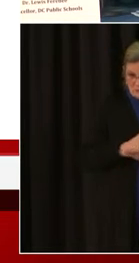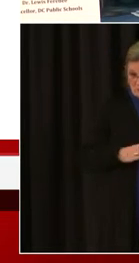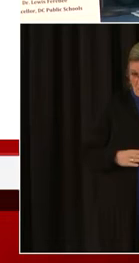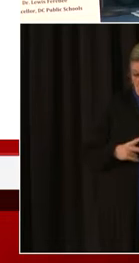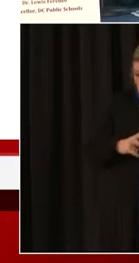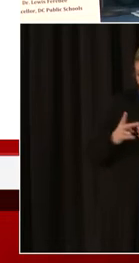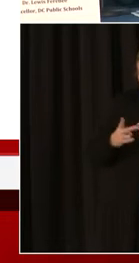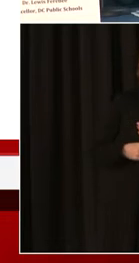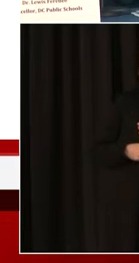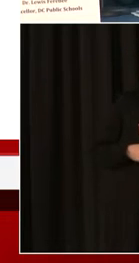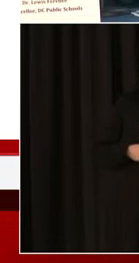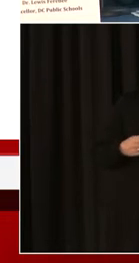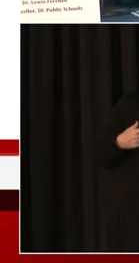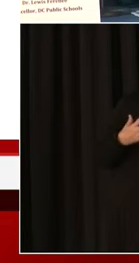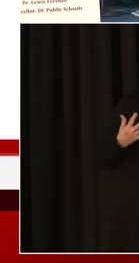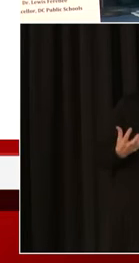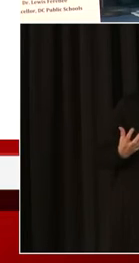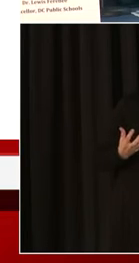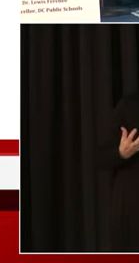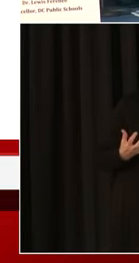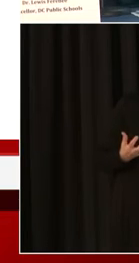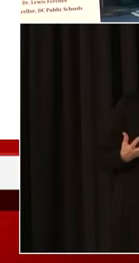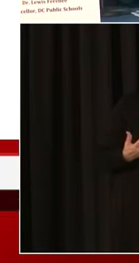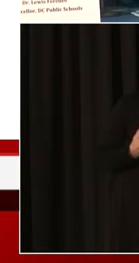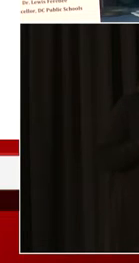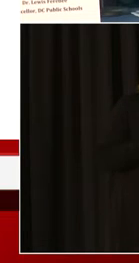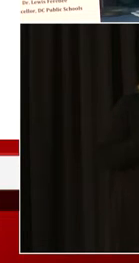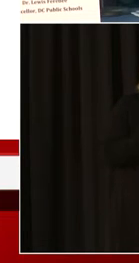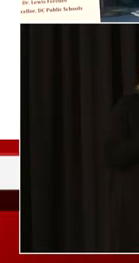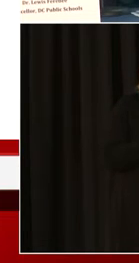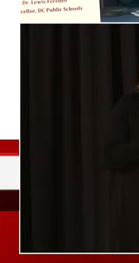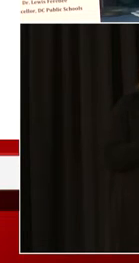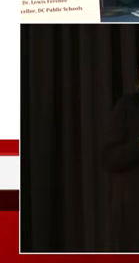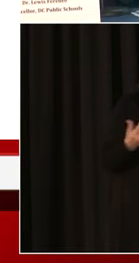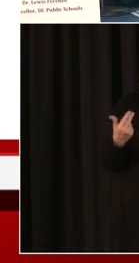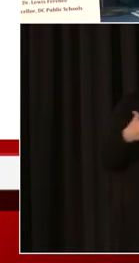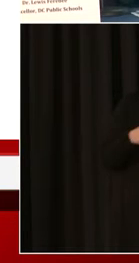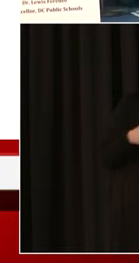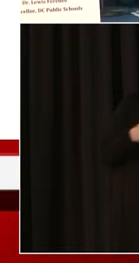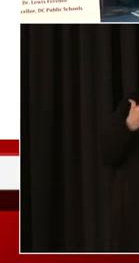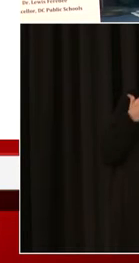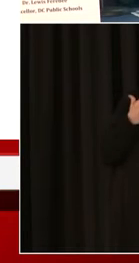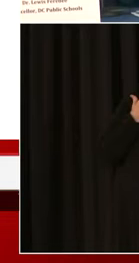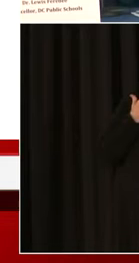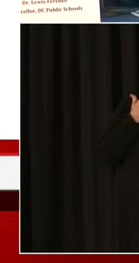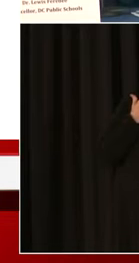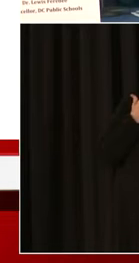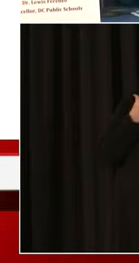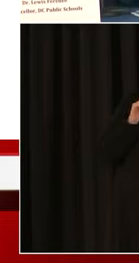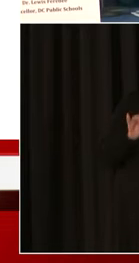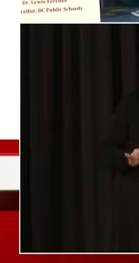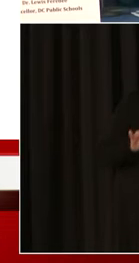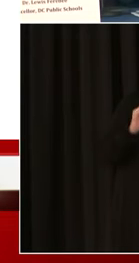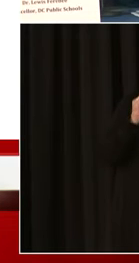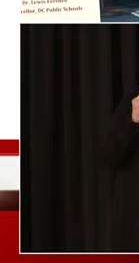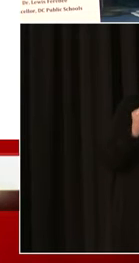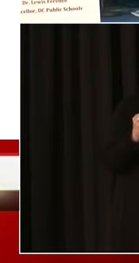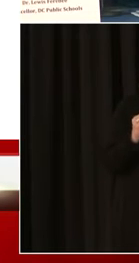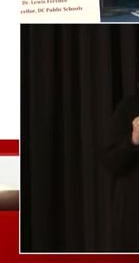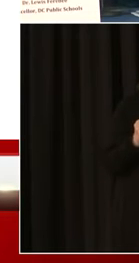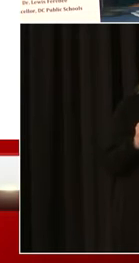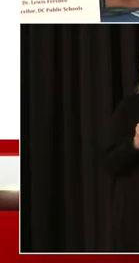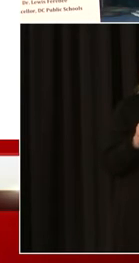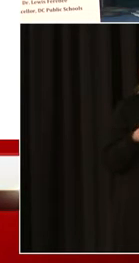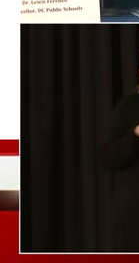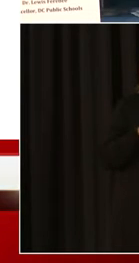program. I do want to make sure that I remind everyone, if you're joining us by phone, you can press 0 now to be